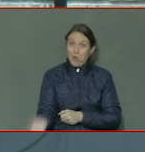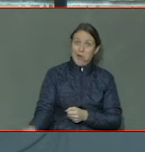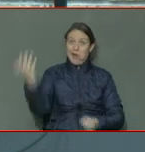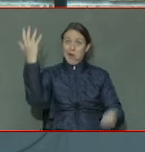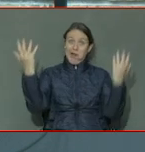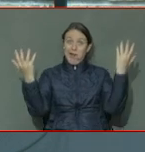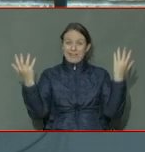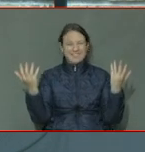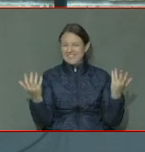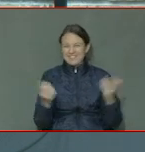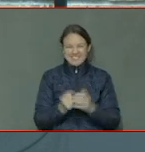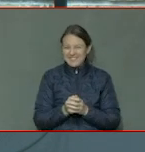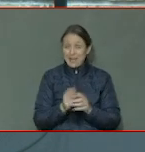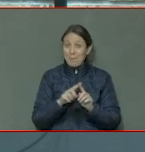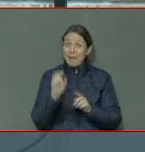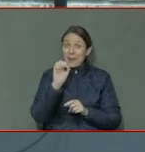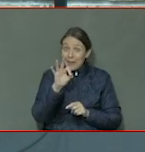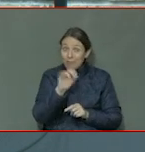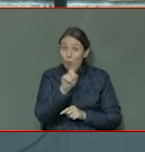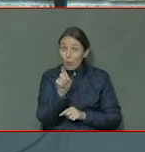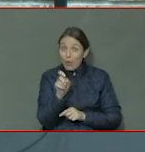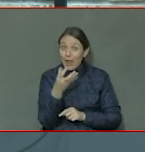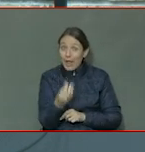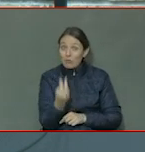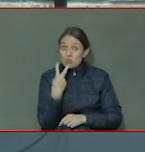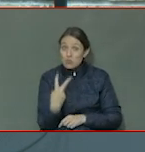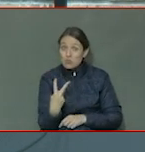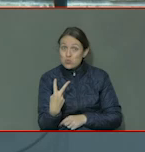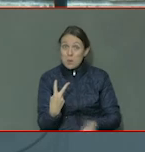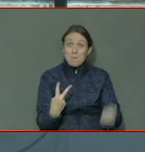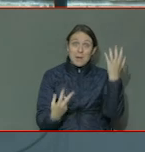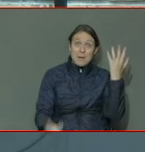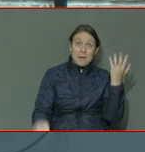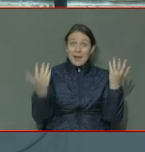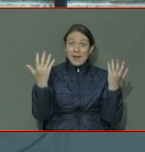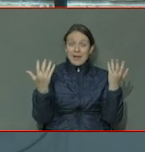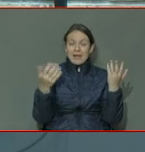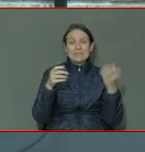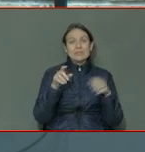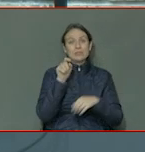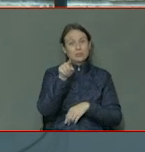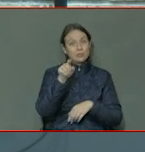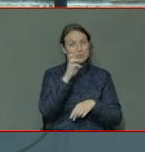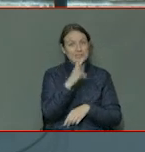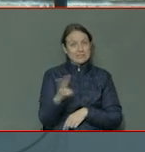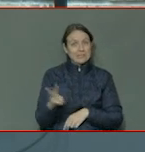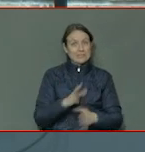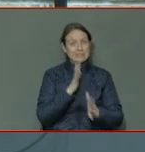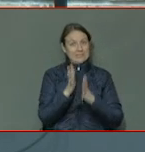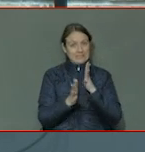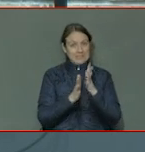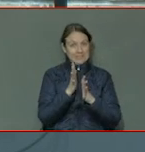But as soon as there's 2 balls, please make sure your directions are correct. For